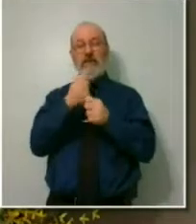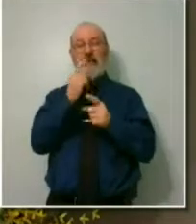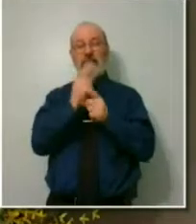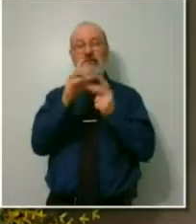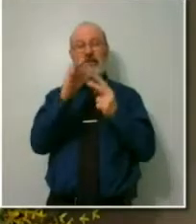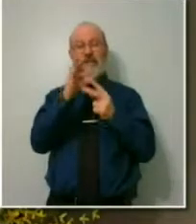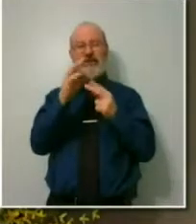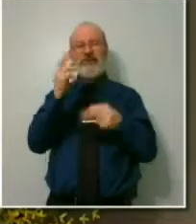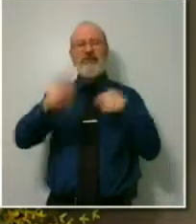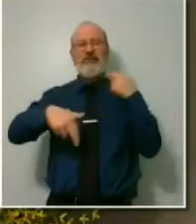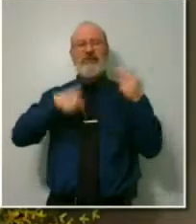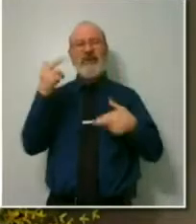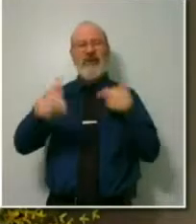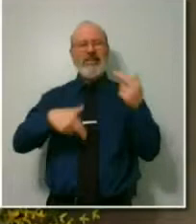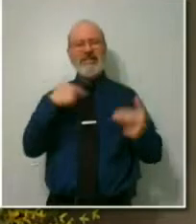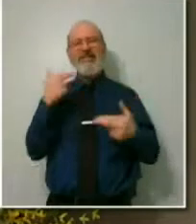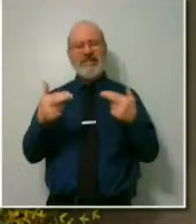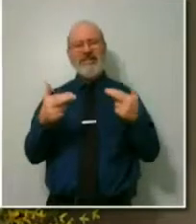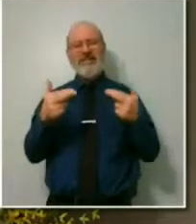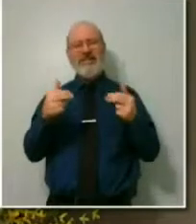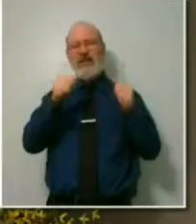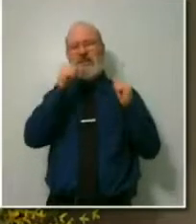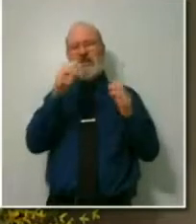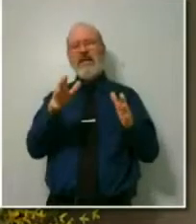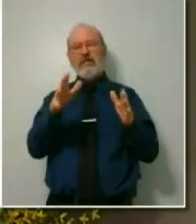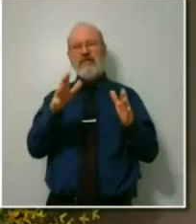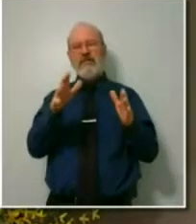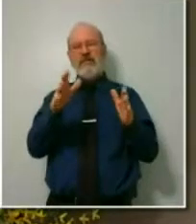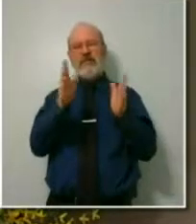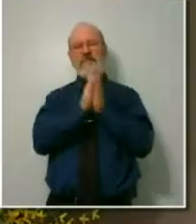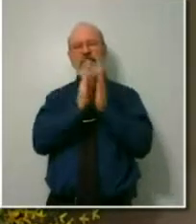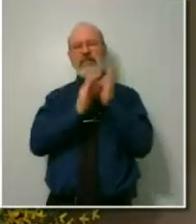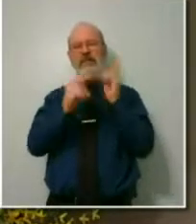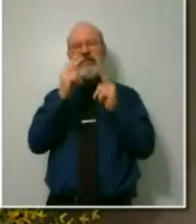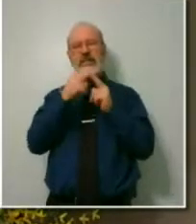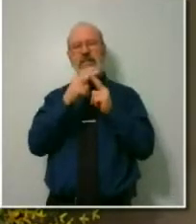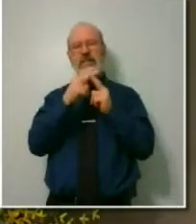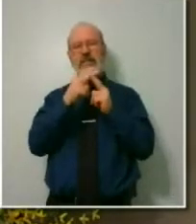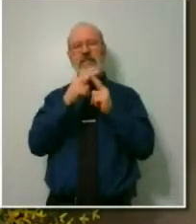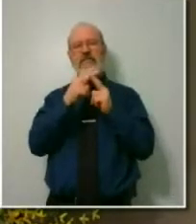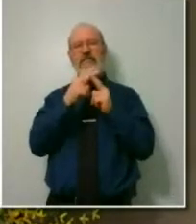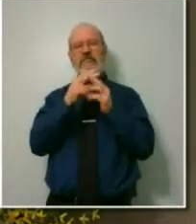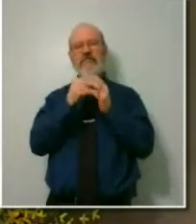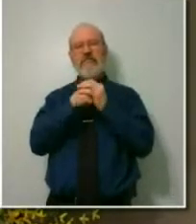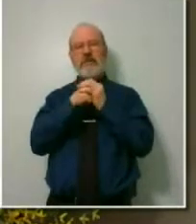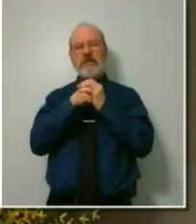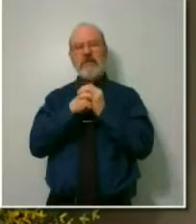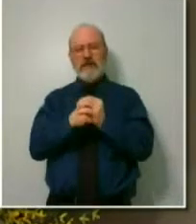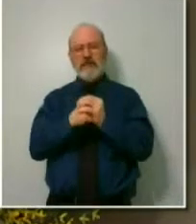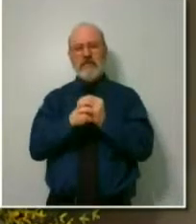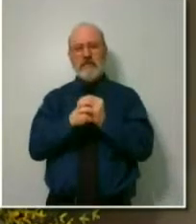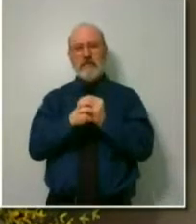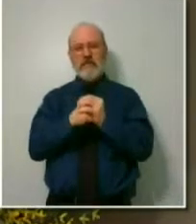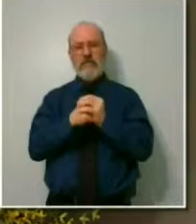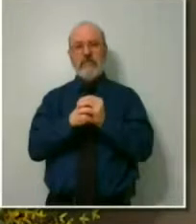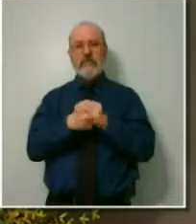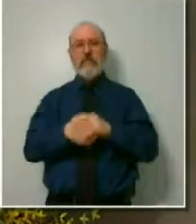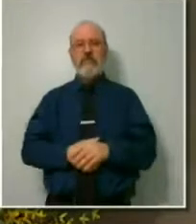rejoice and we'll be blessed. I pray in Jesus' name and for his sake. Amen.